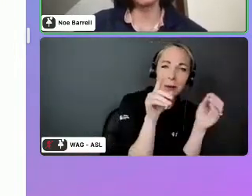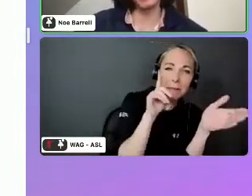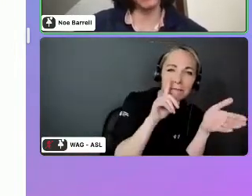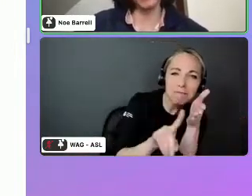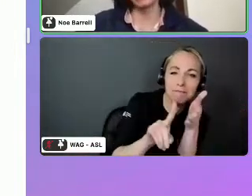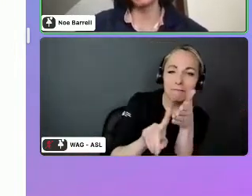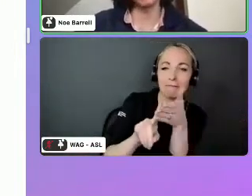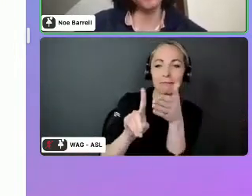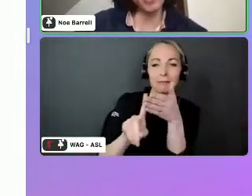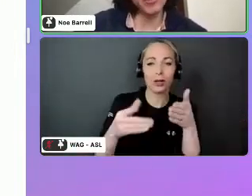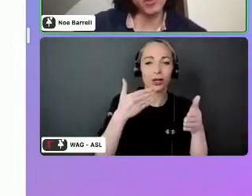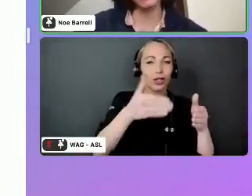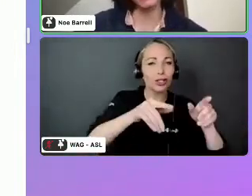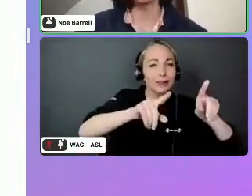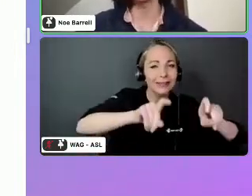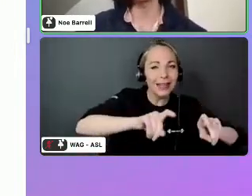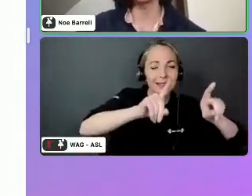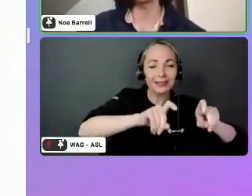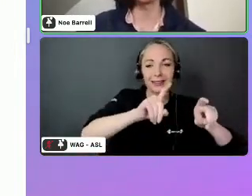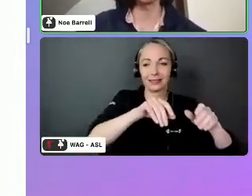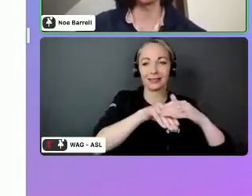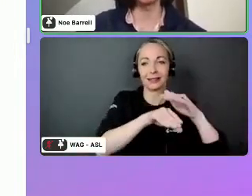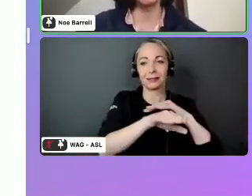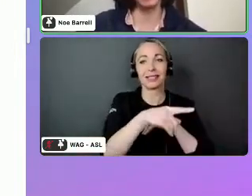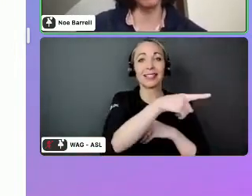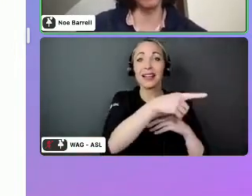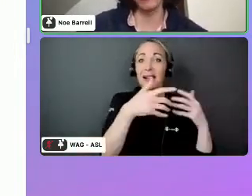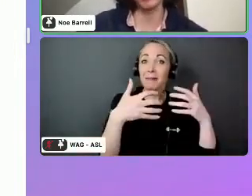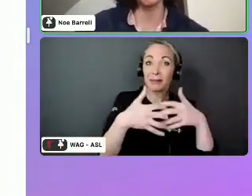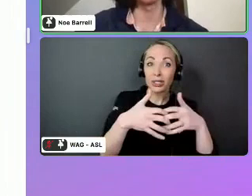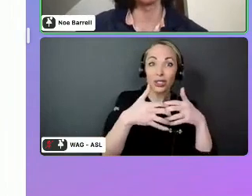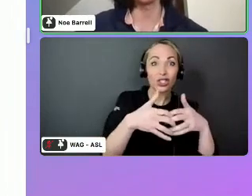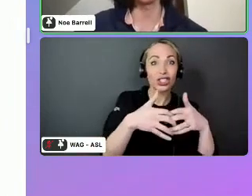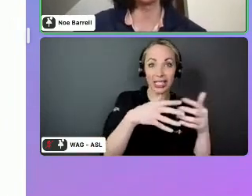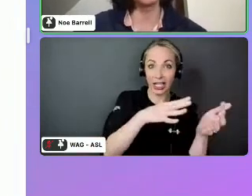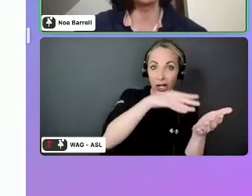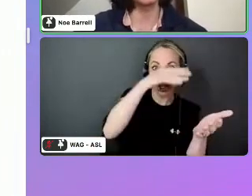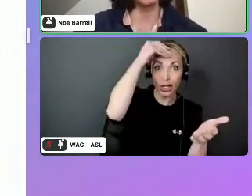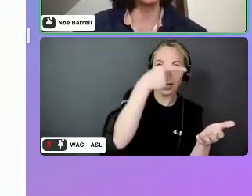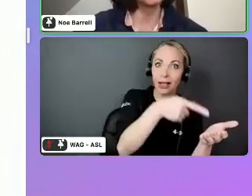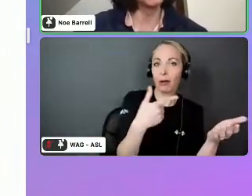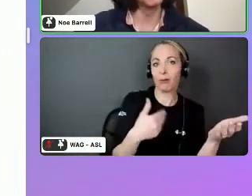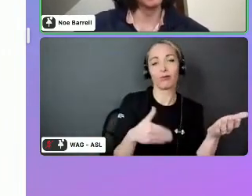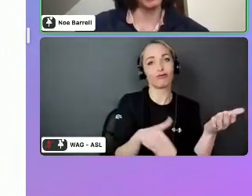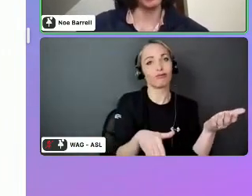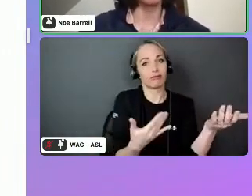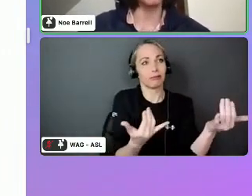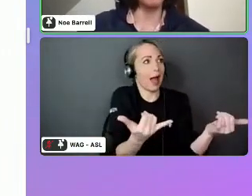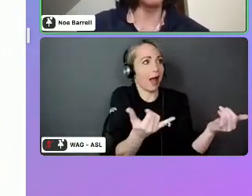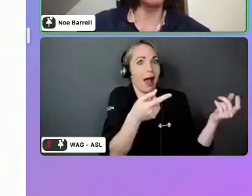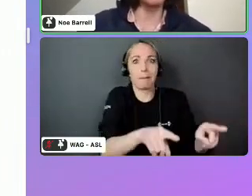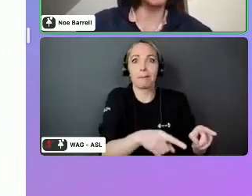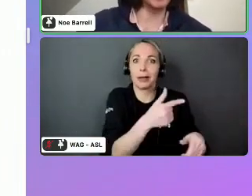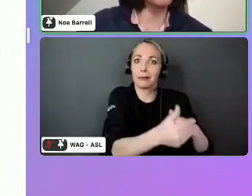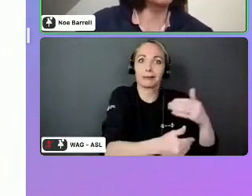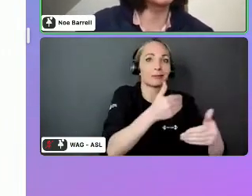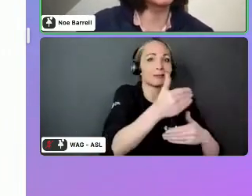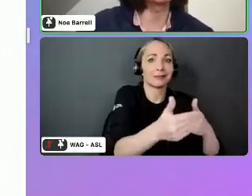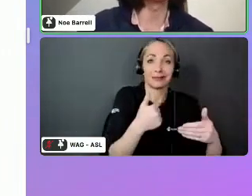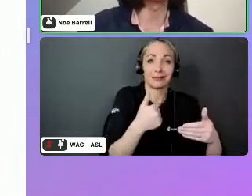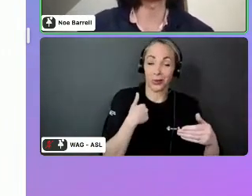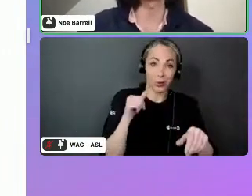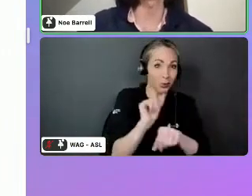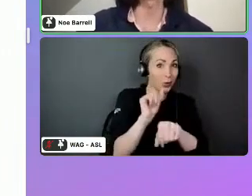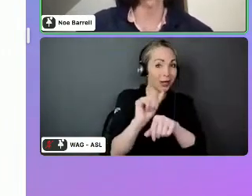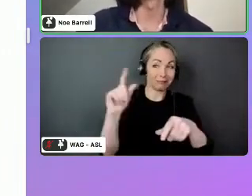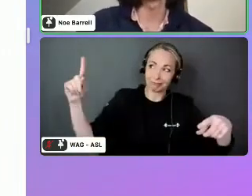and it's here, and it's going to change the way that we think about accessibility testing, and we've been working on it for years here at Deque. So I believe there's a couple things that set